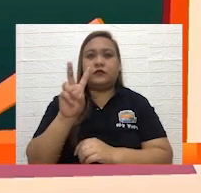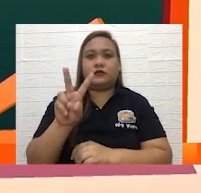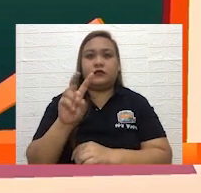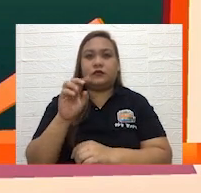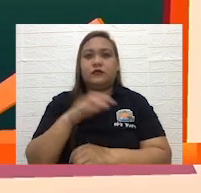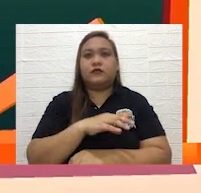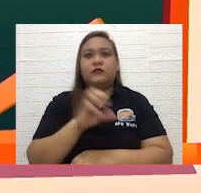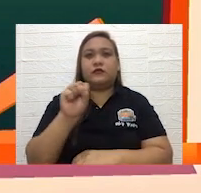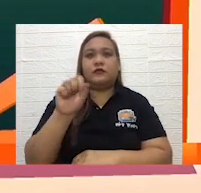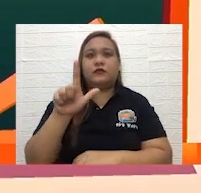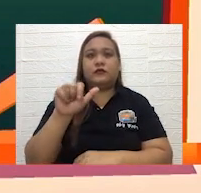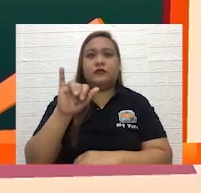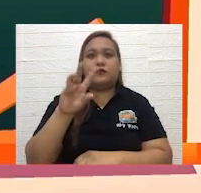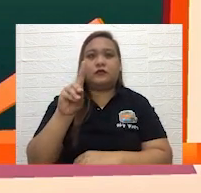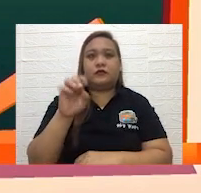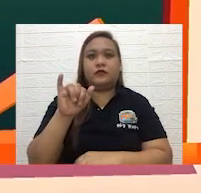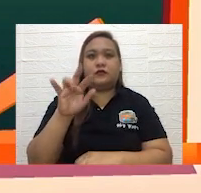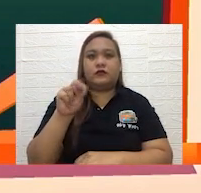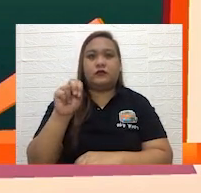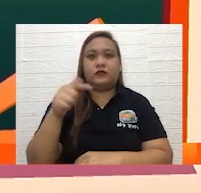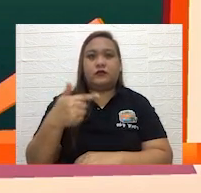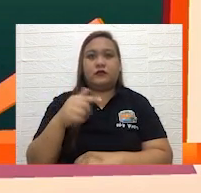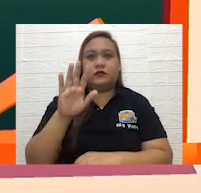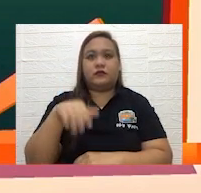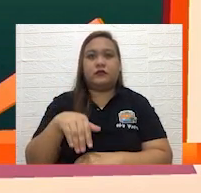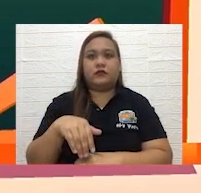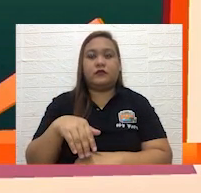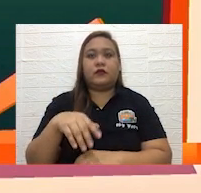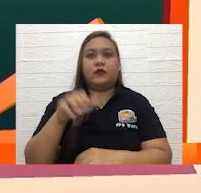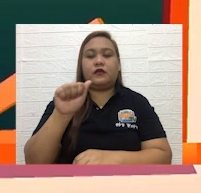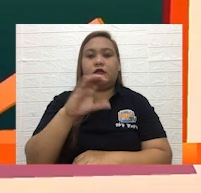double sliding door, accordion door,